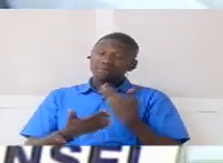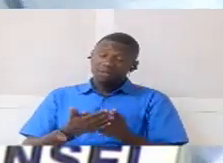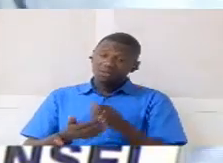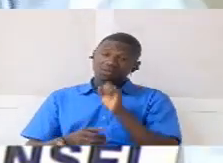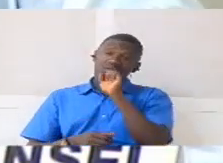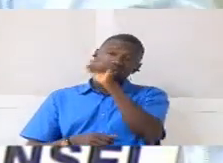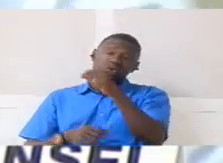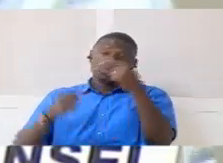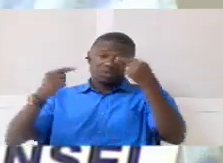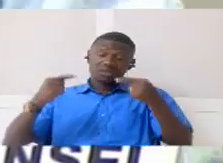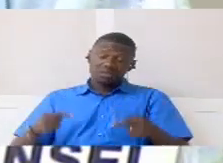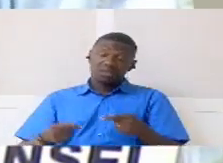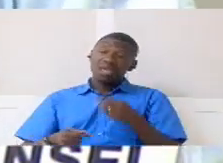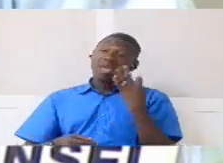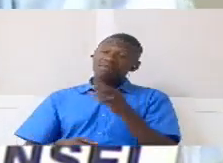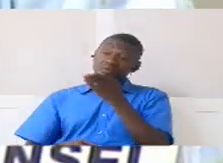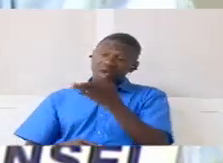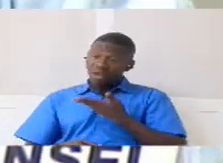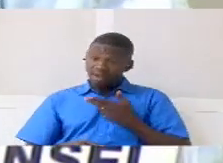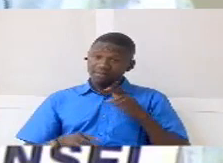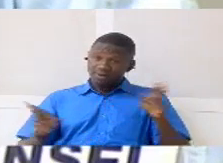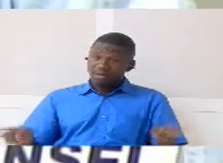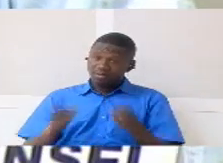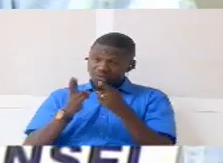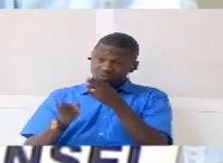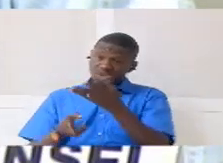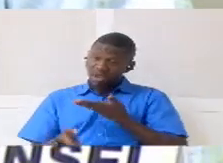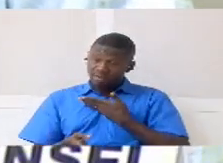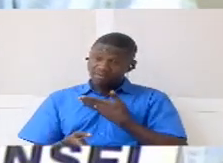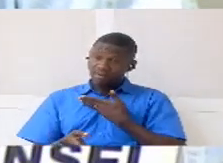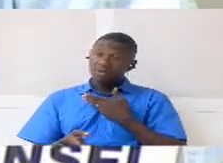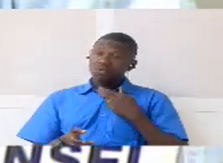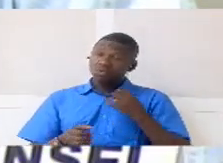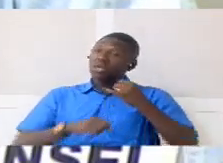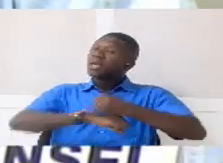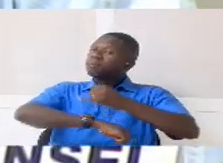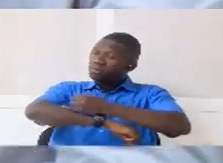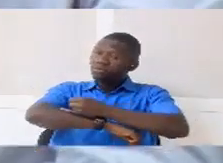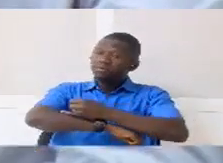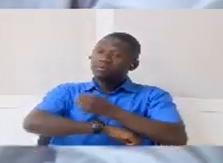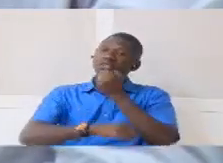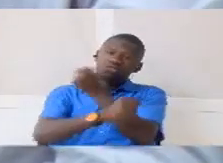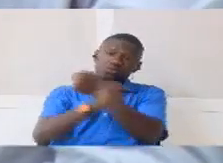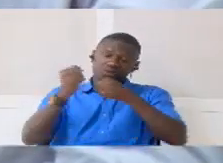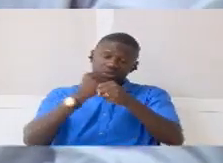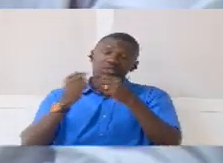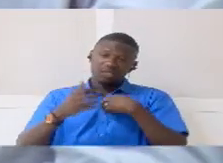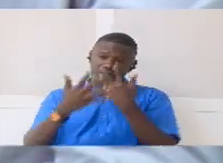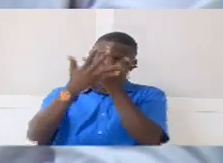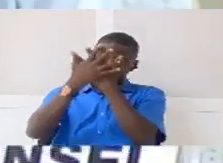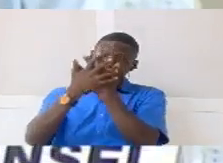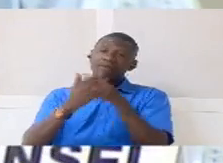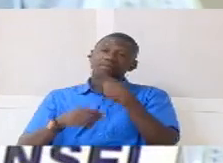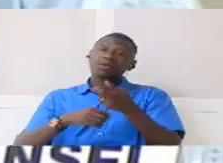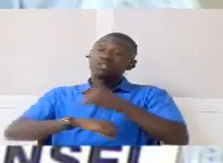you, recommendations you may have to improve the conditions in the prisons for institutional reform